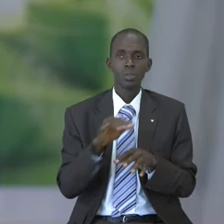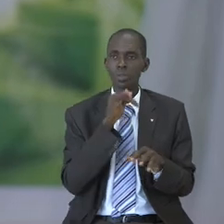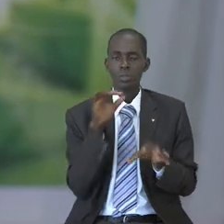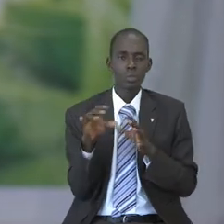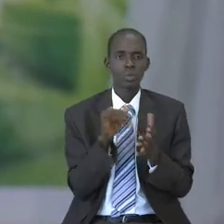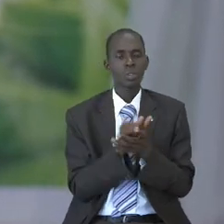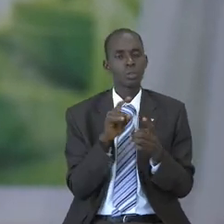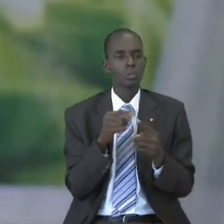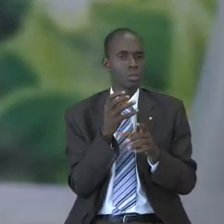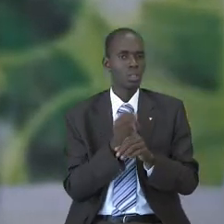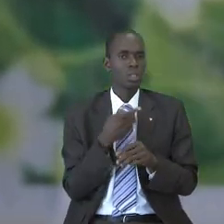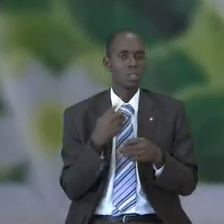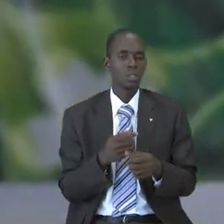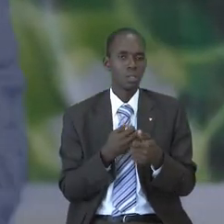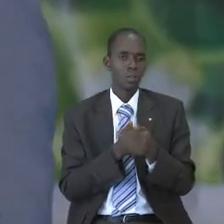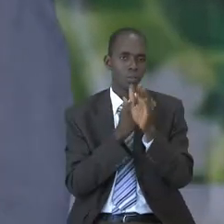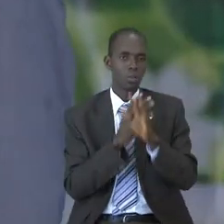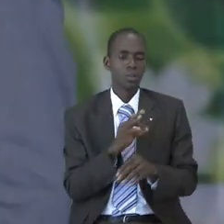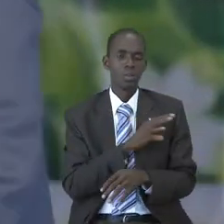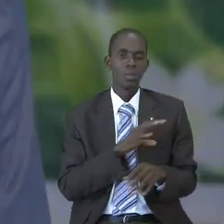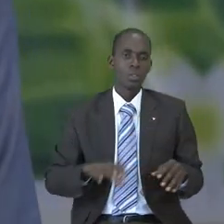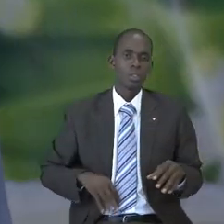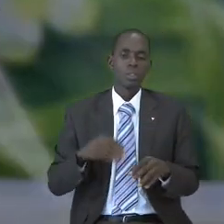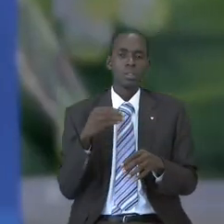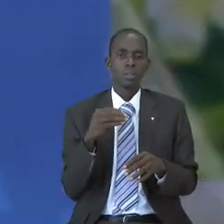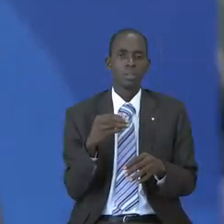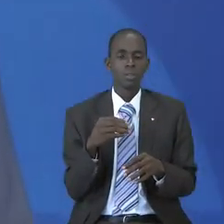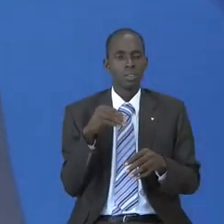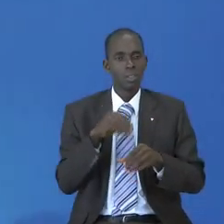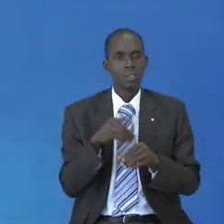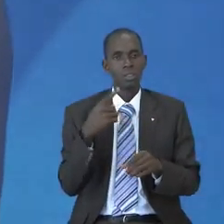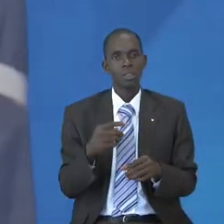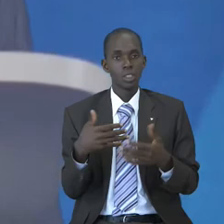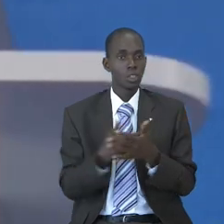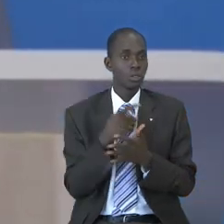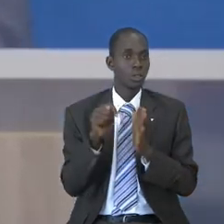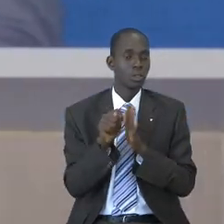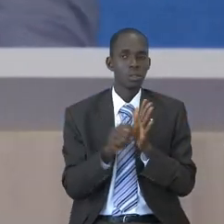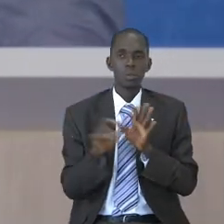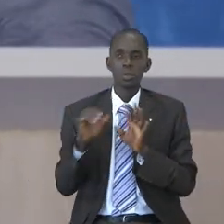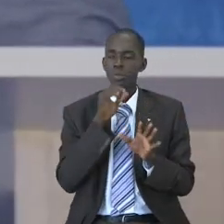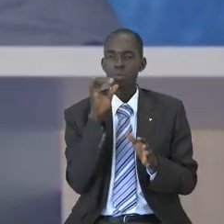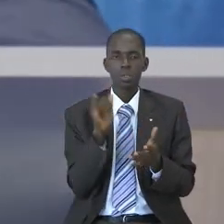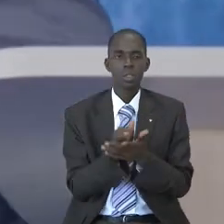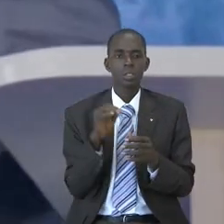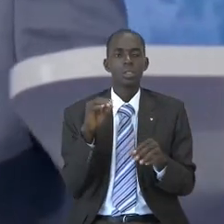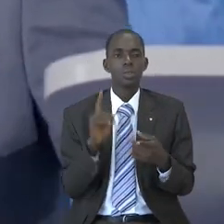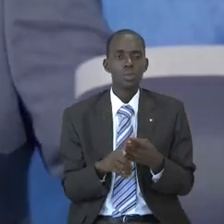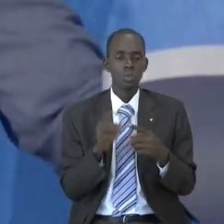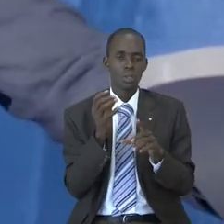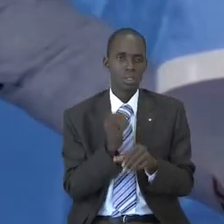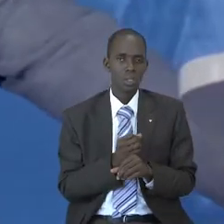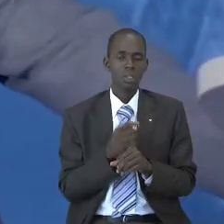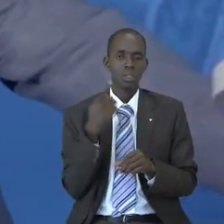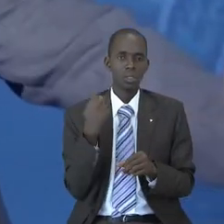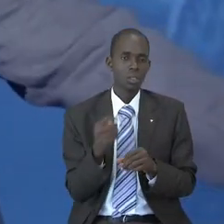New Testament. They didn't do that to get the leaders and the prophets and the evangelists and